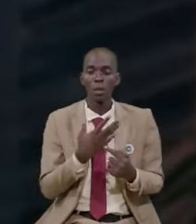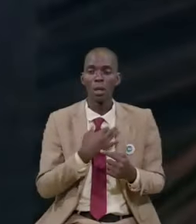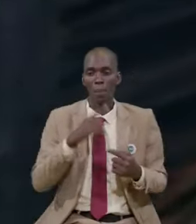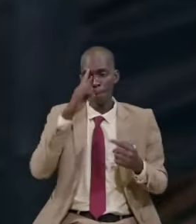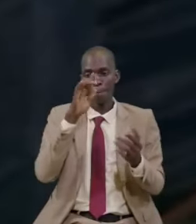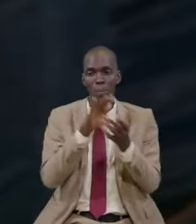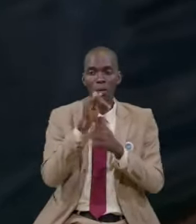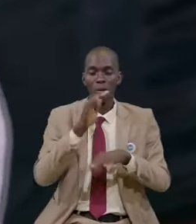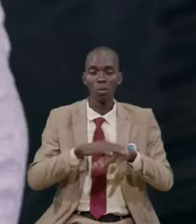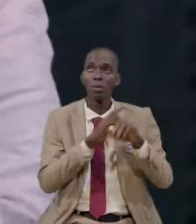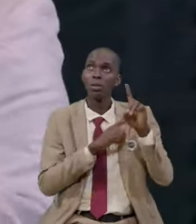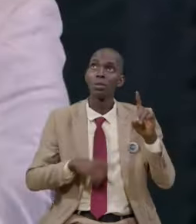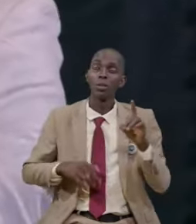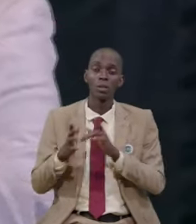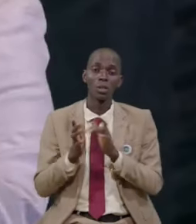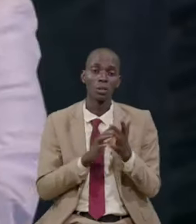that happens to you, what a